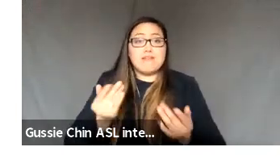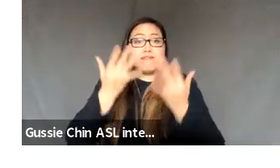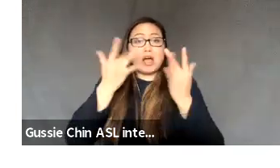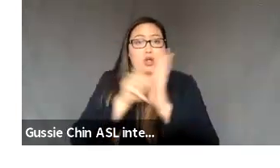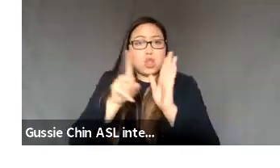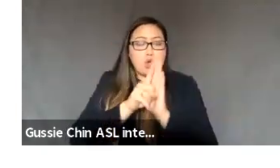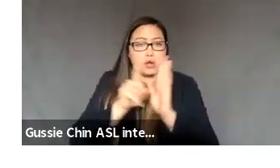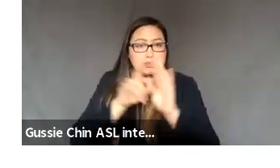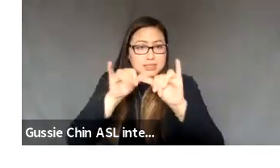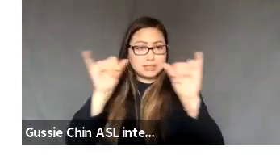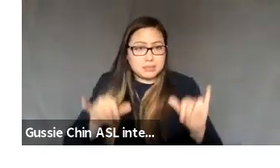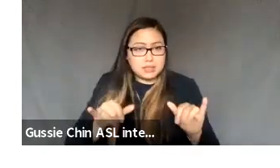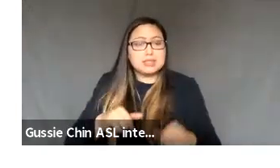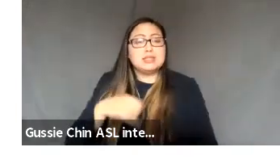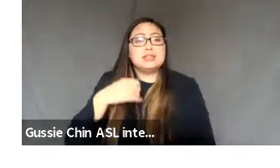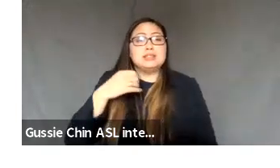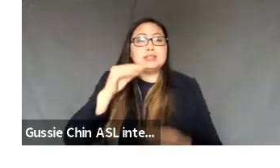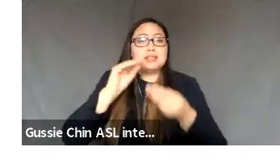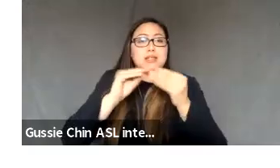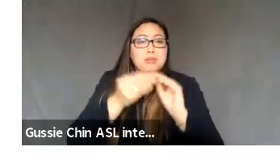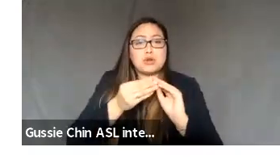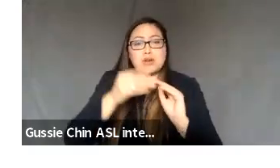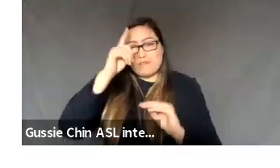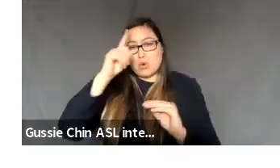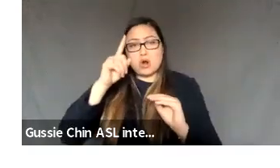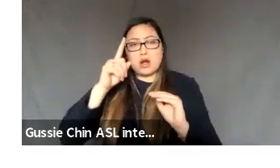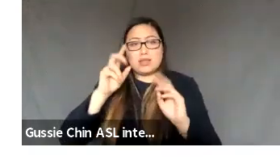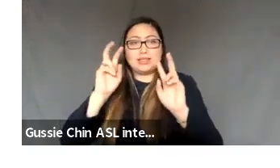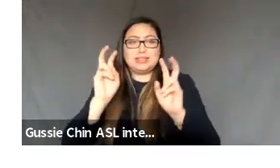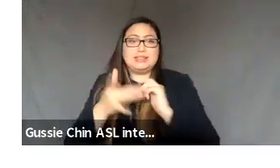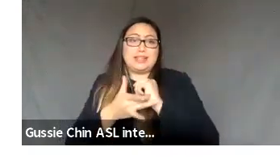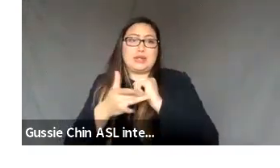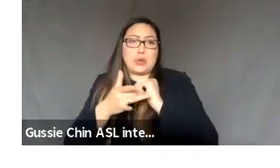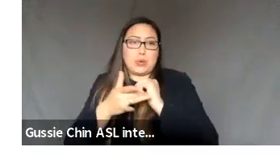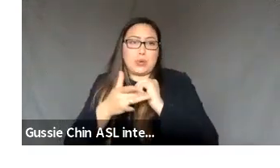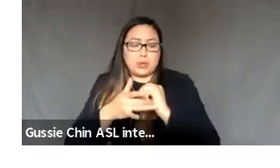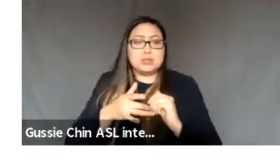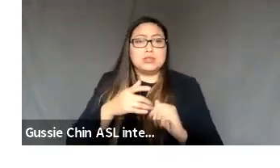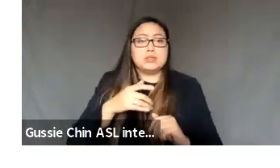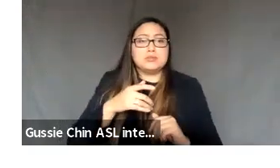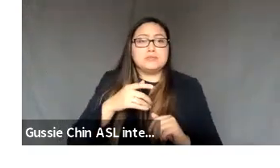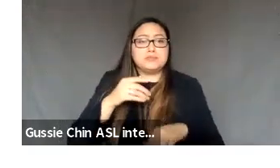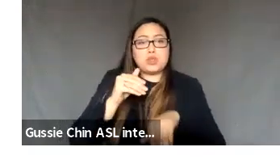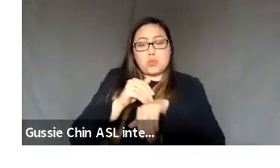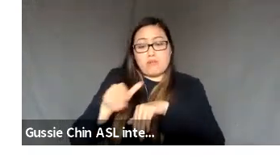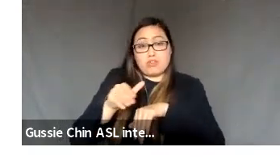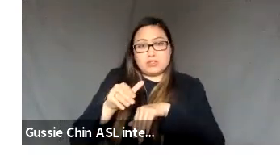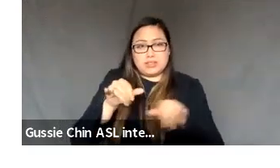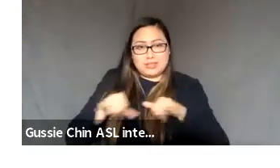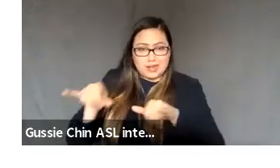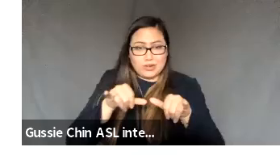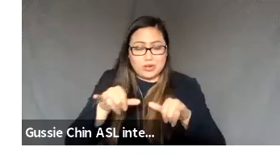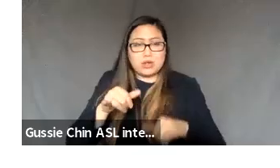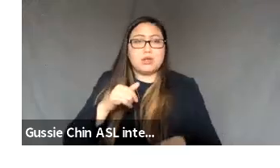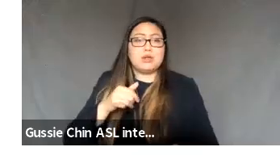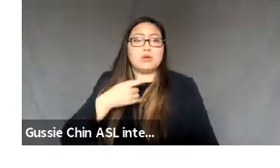systems, and it gives you the provision numbers for the technical requirements, which is brings you to a reference standard. And we reference the National